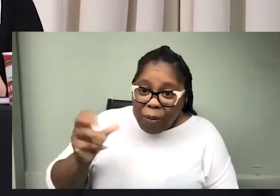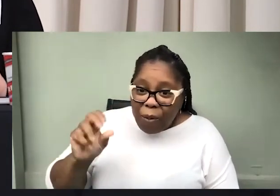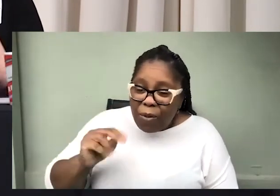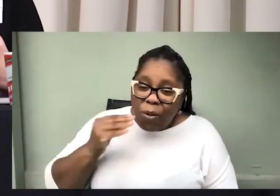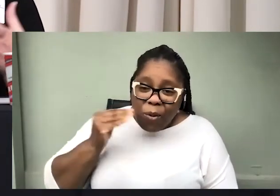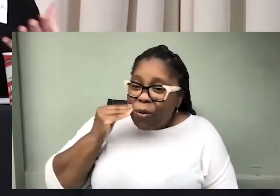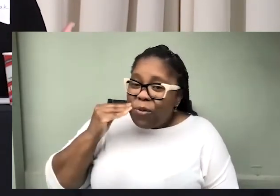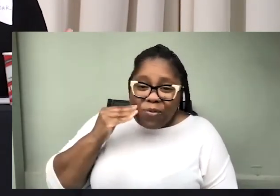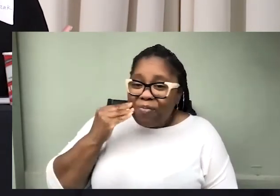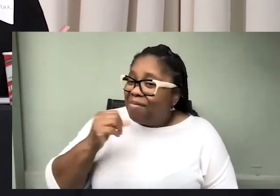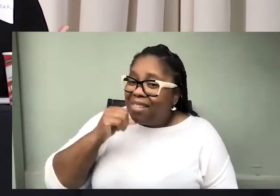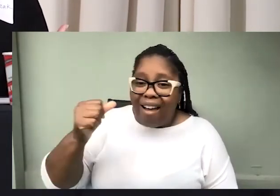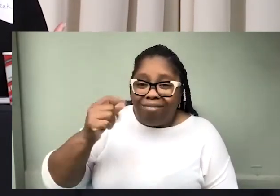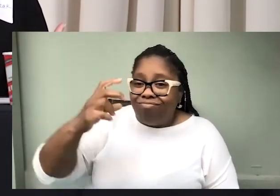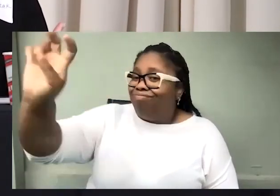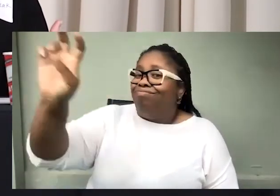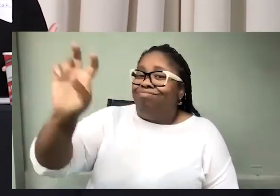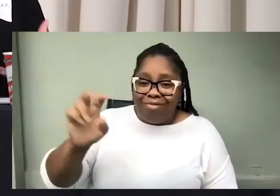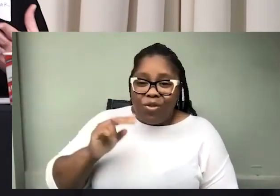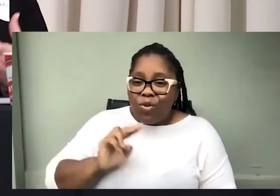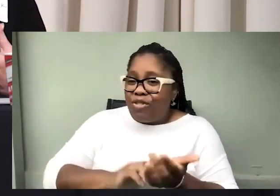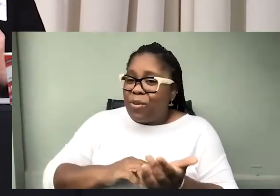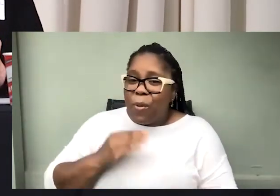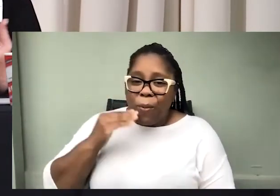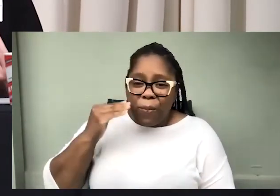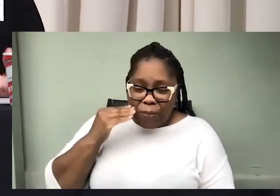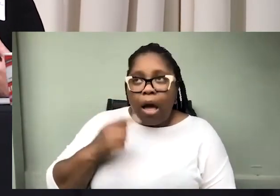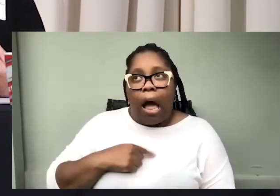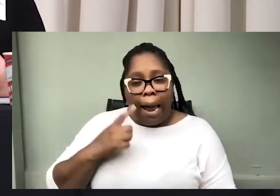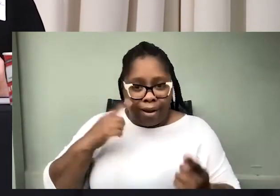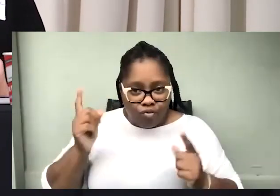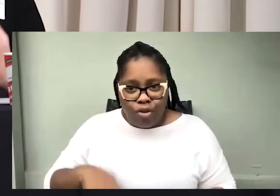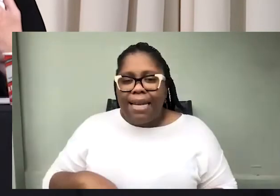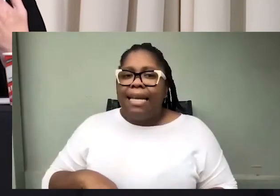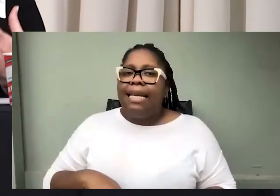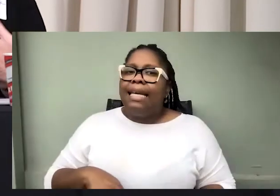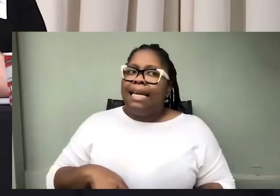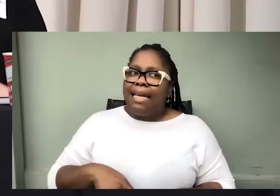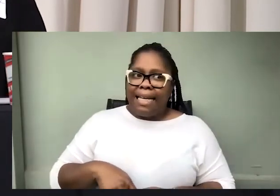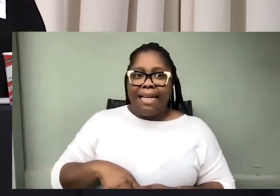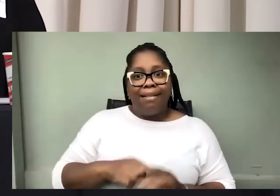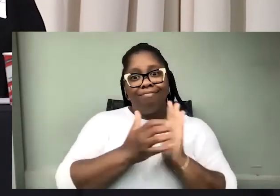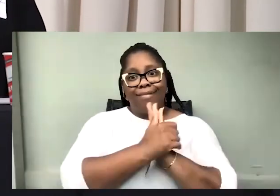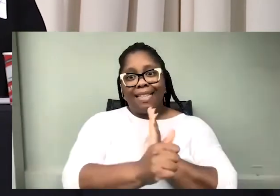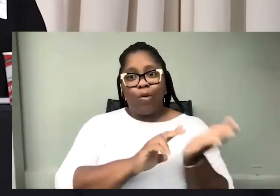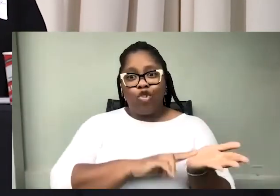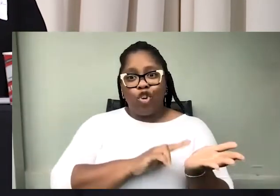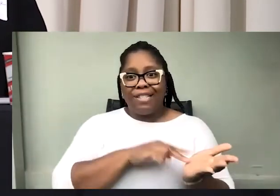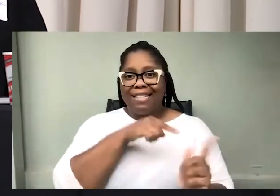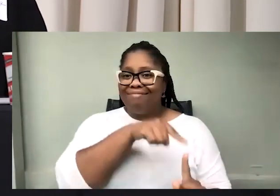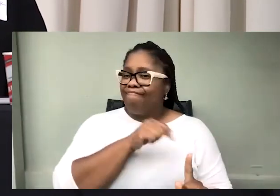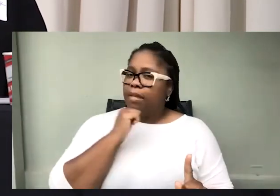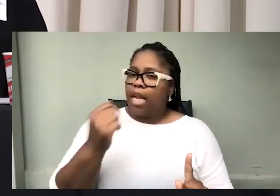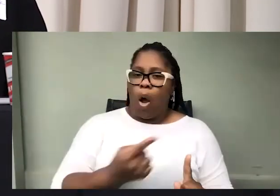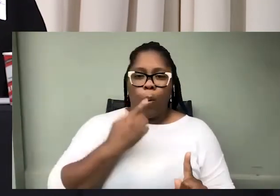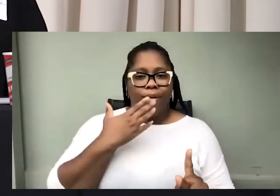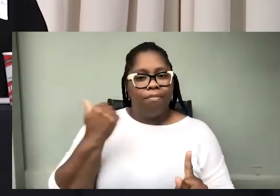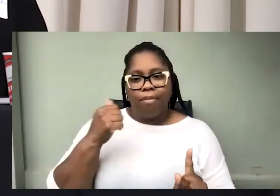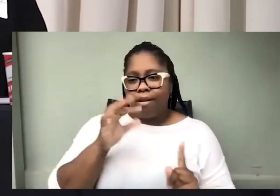own home rather than go into a nursing home. I agree, the question started out, skilled nursing is not always the best